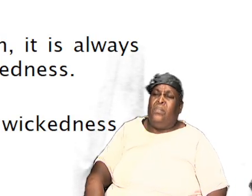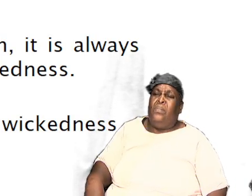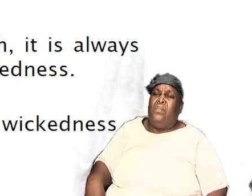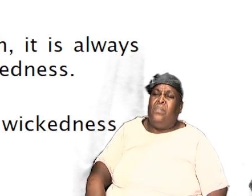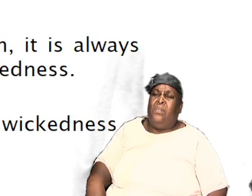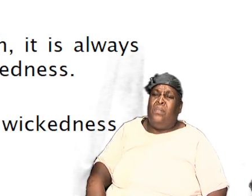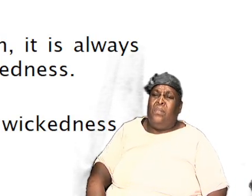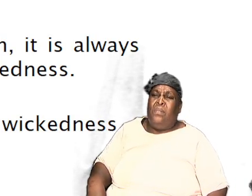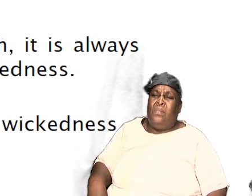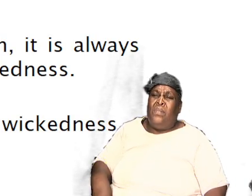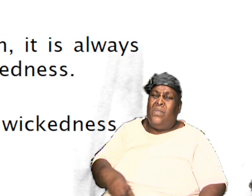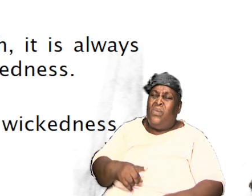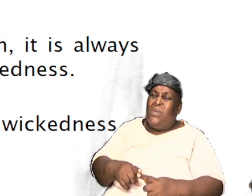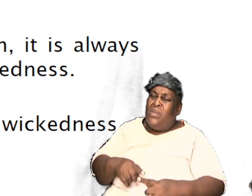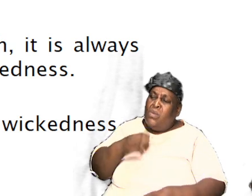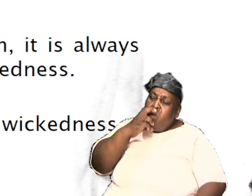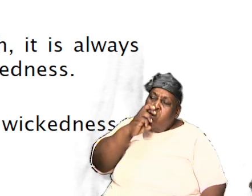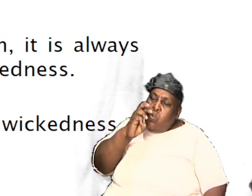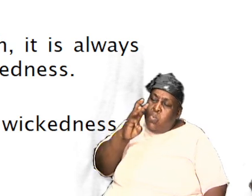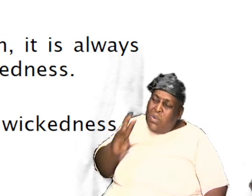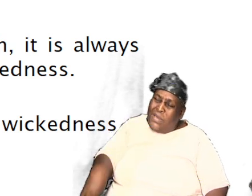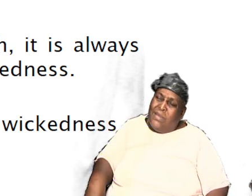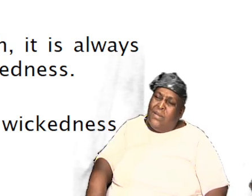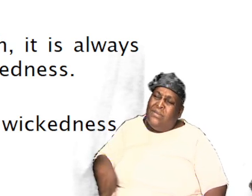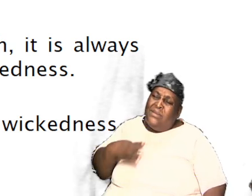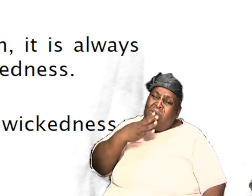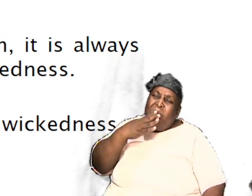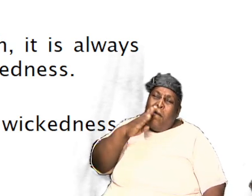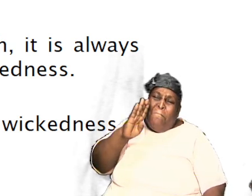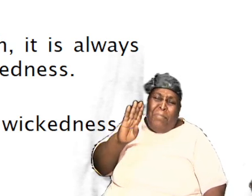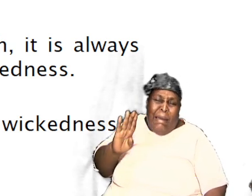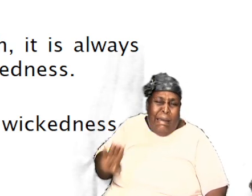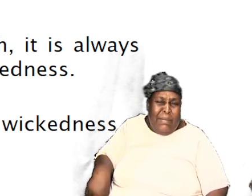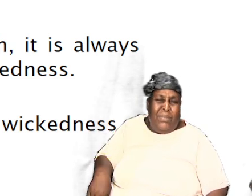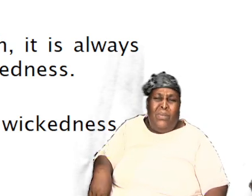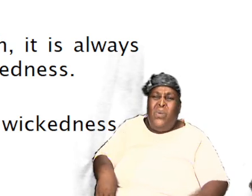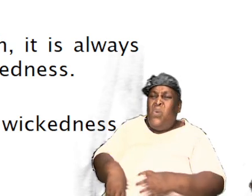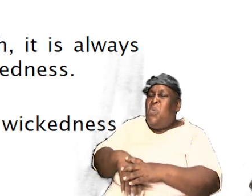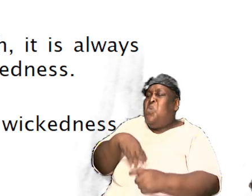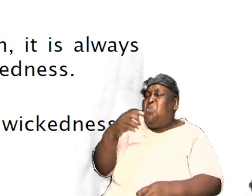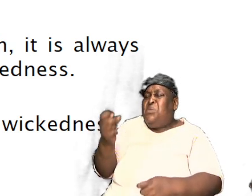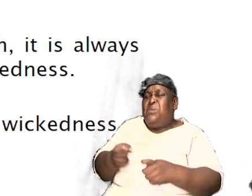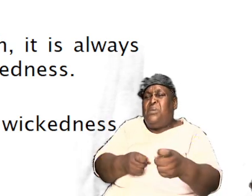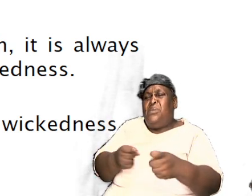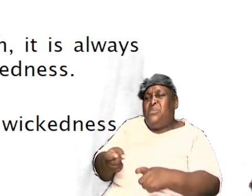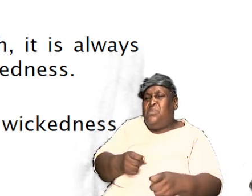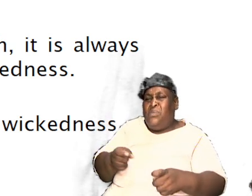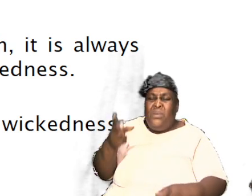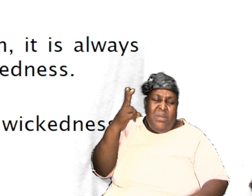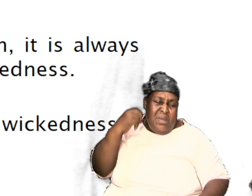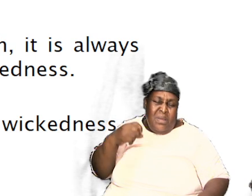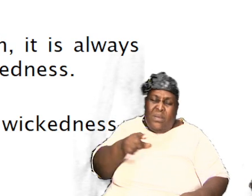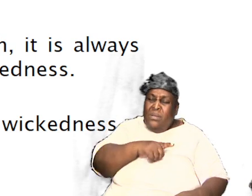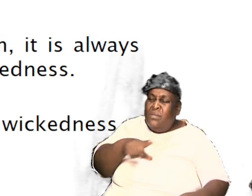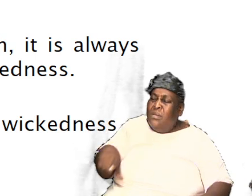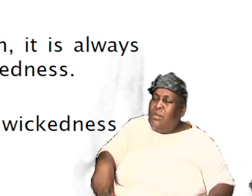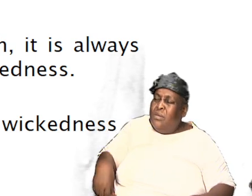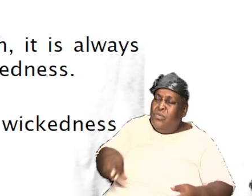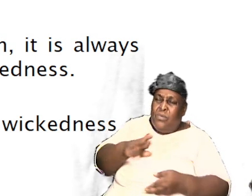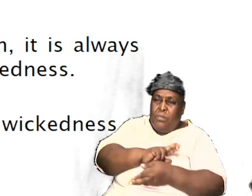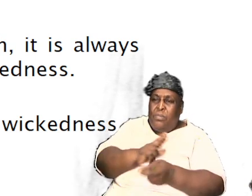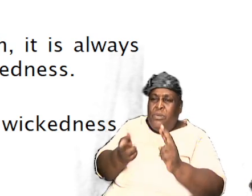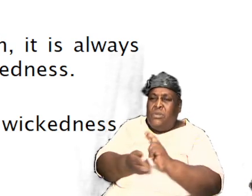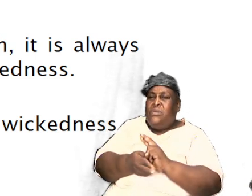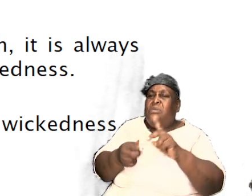when wickedness is at its highest, we hear the Lord said, it repented me.